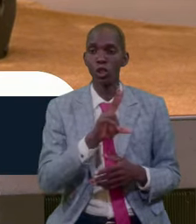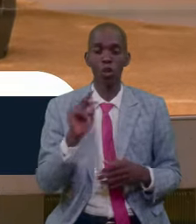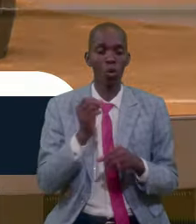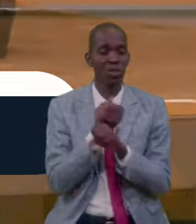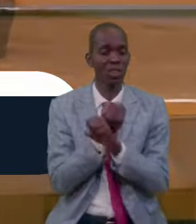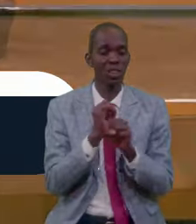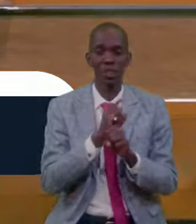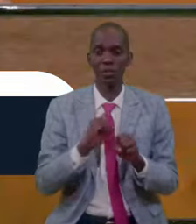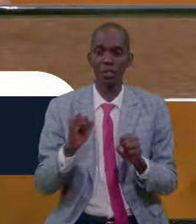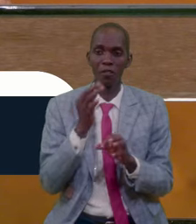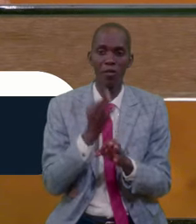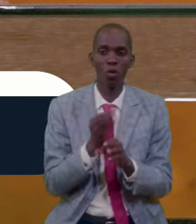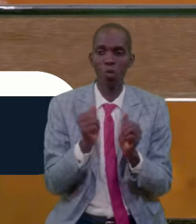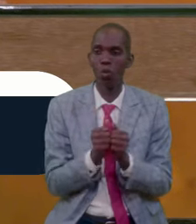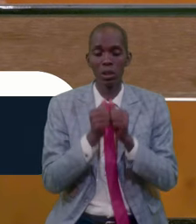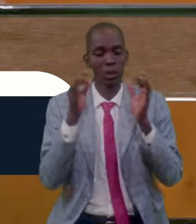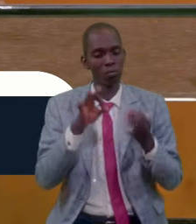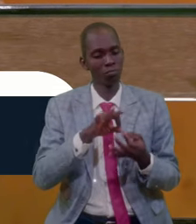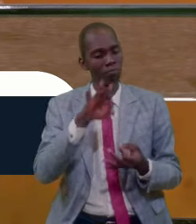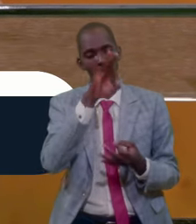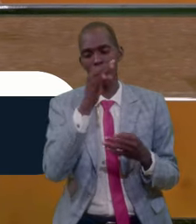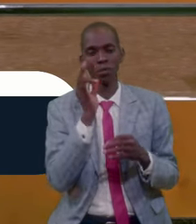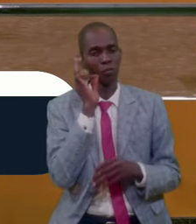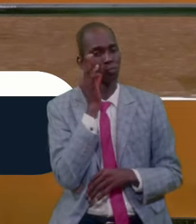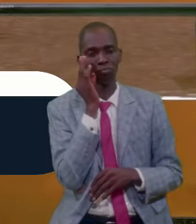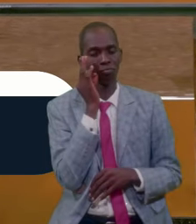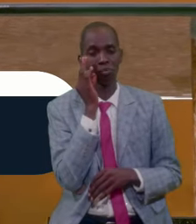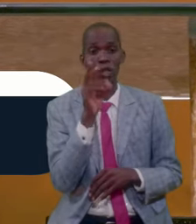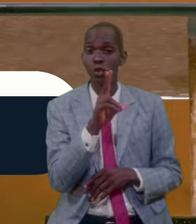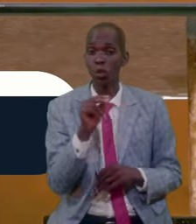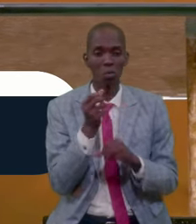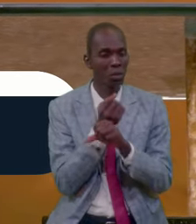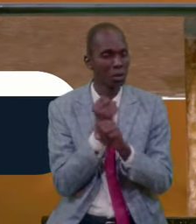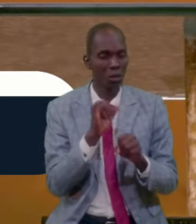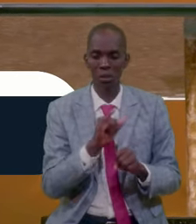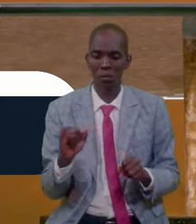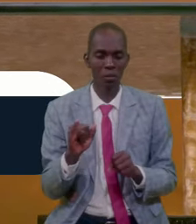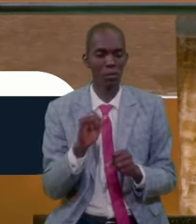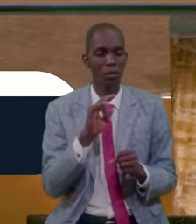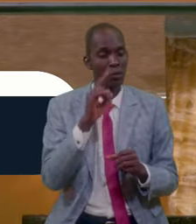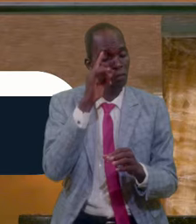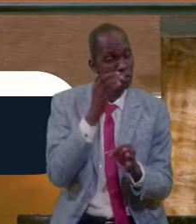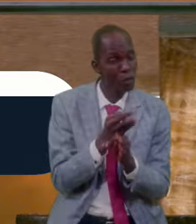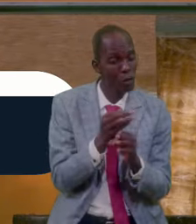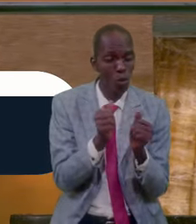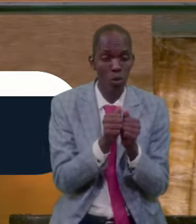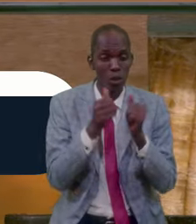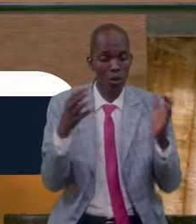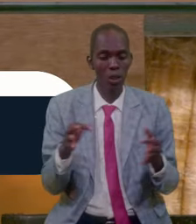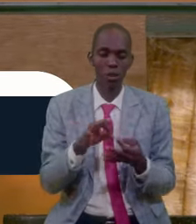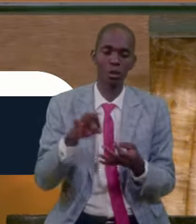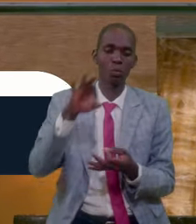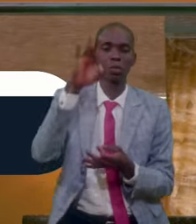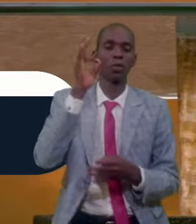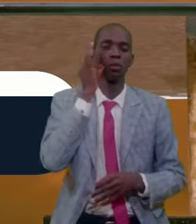without spiritual fruit. No saving faith without spiritual fruit.